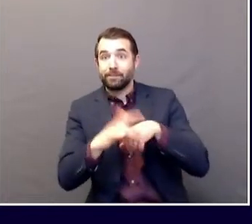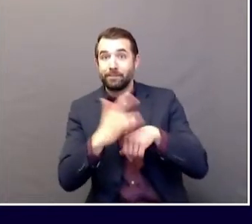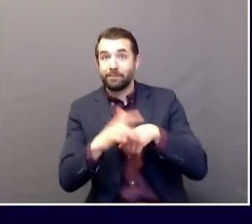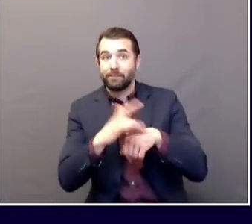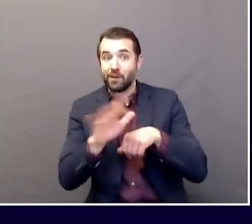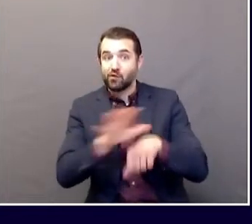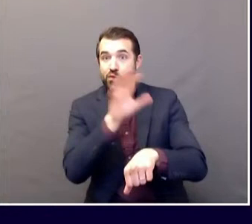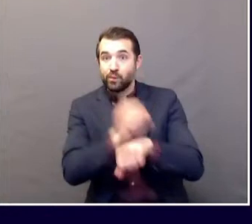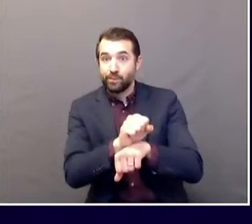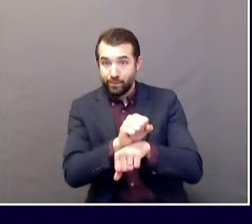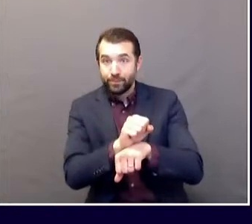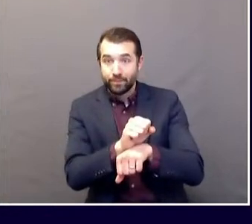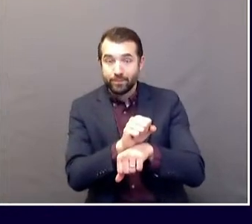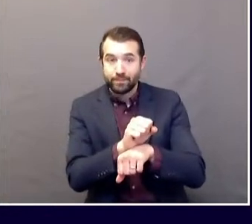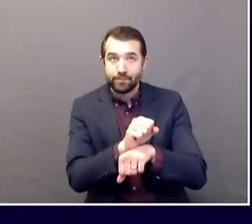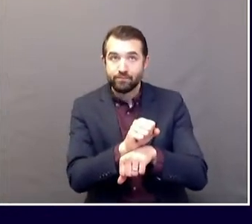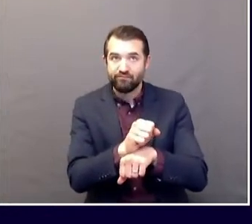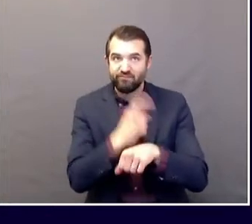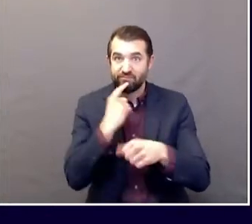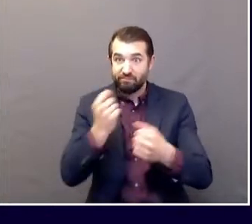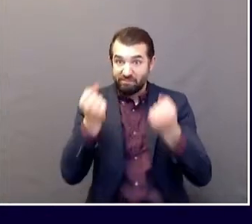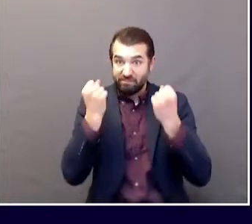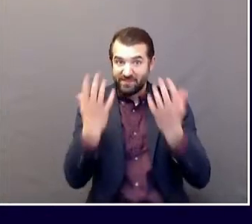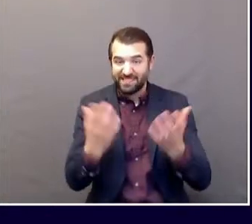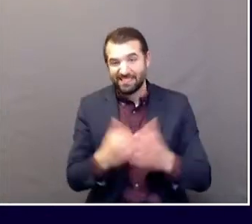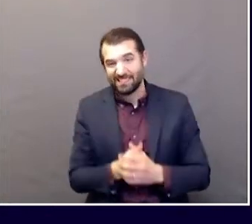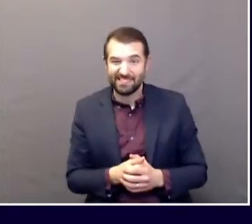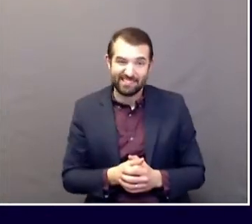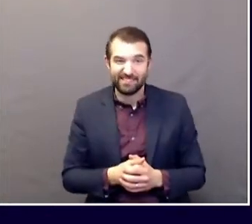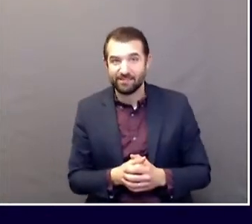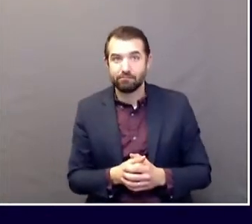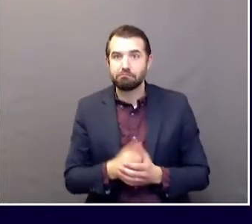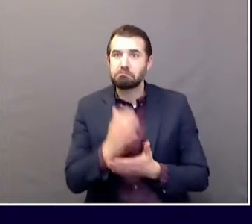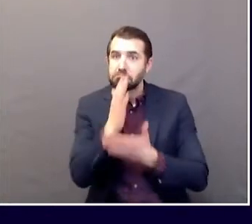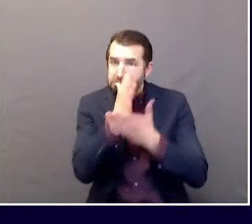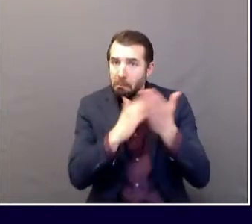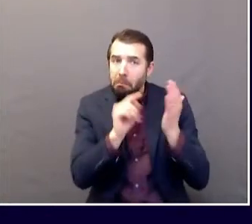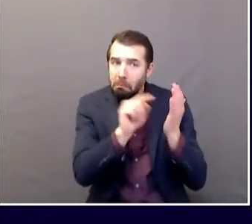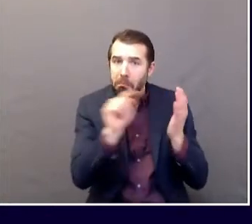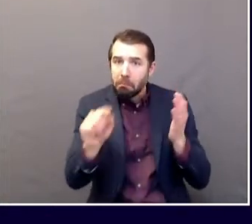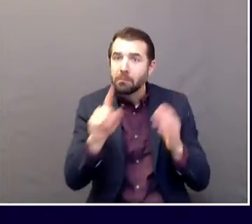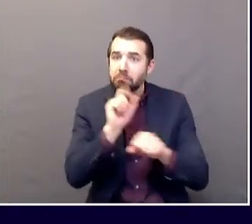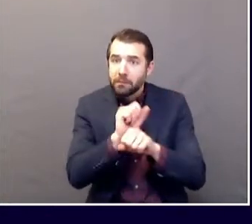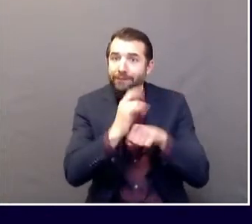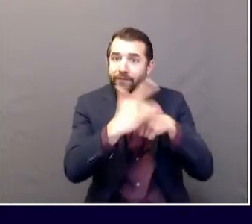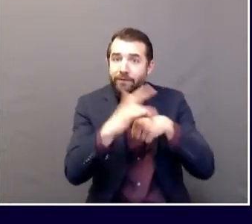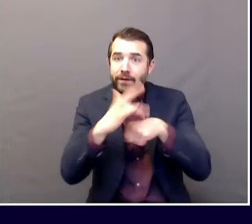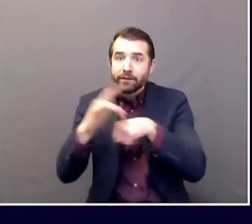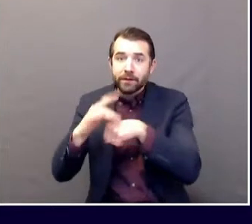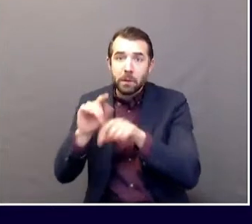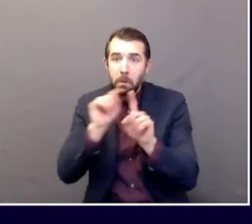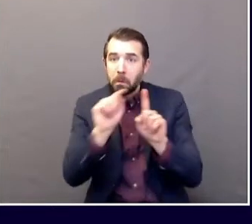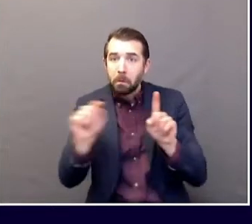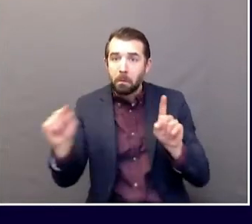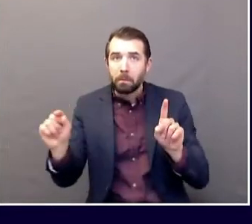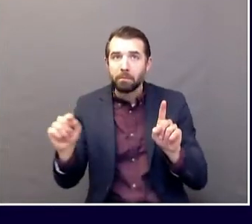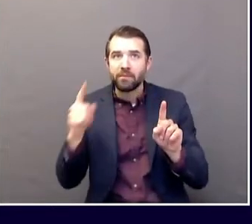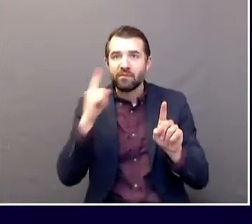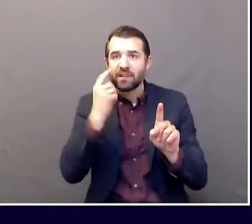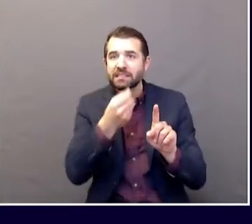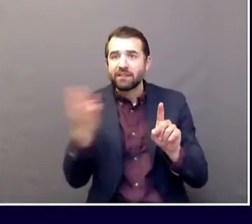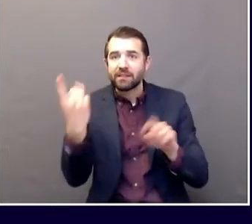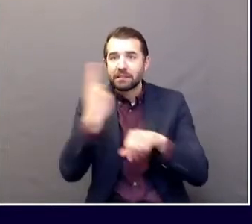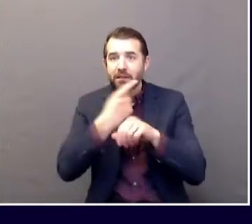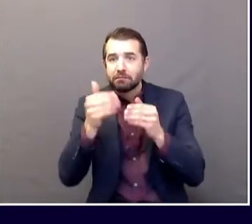line. There are appointments available right now and for the next several days at